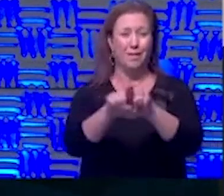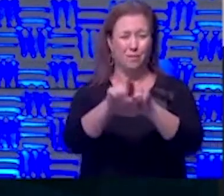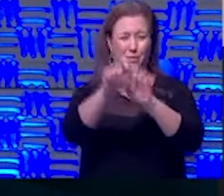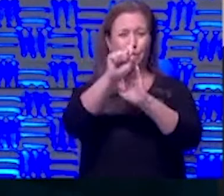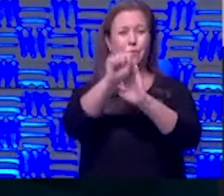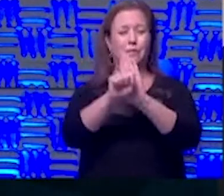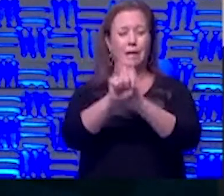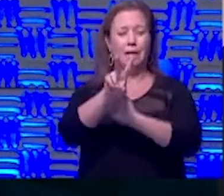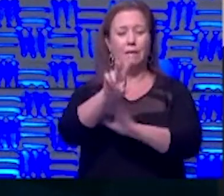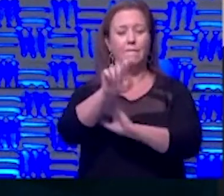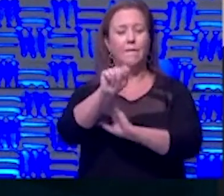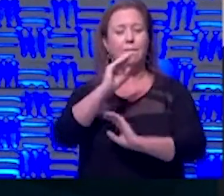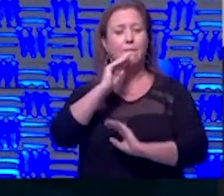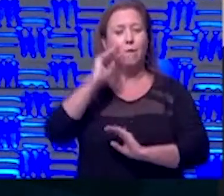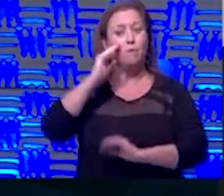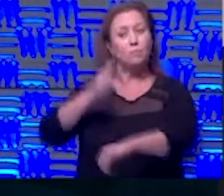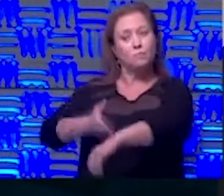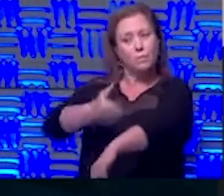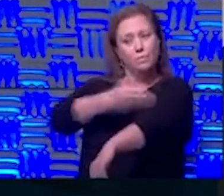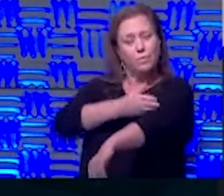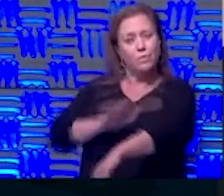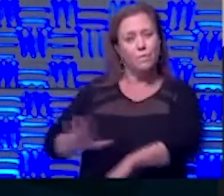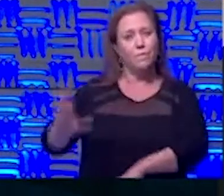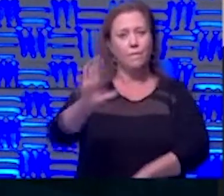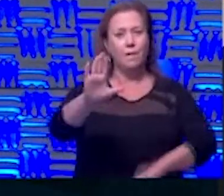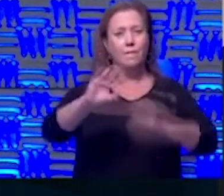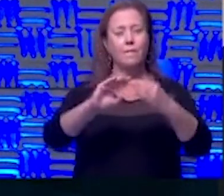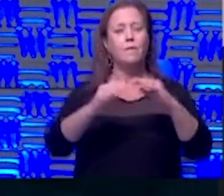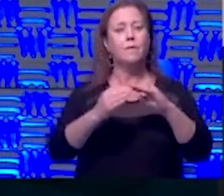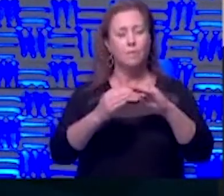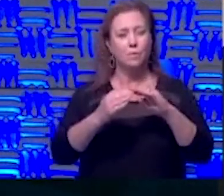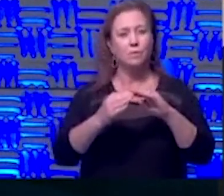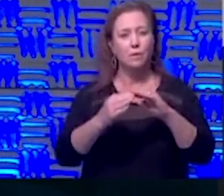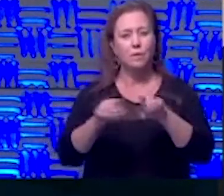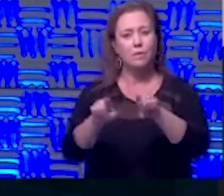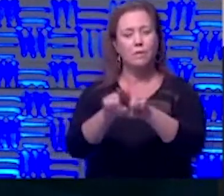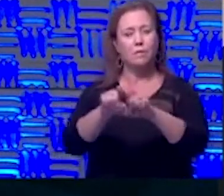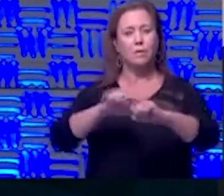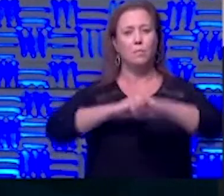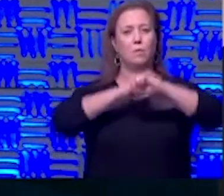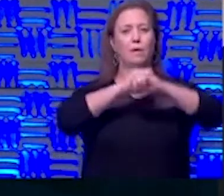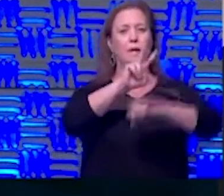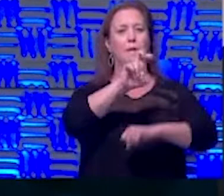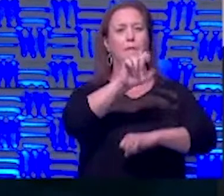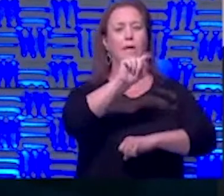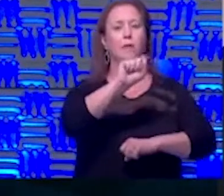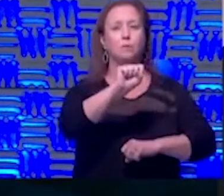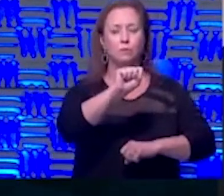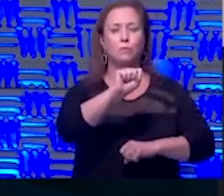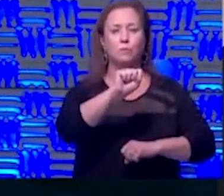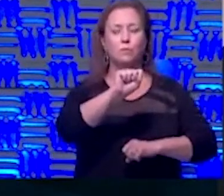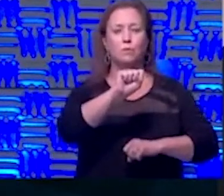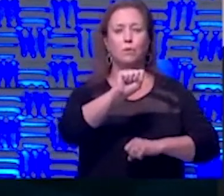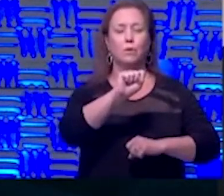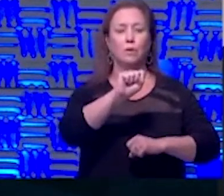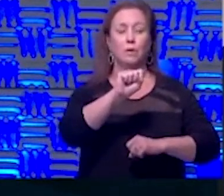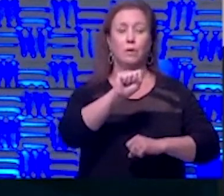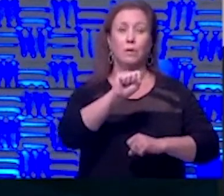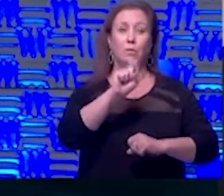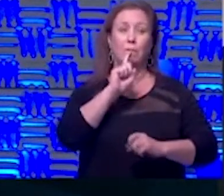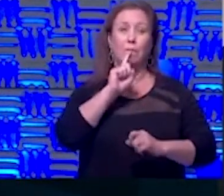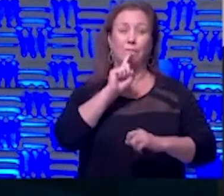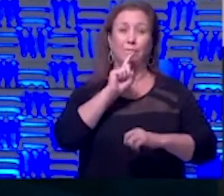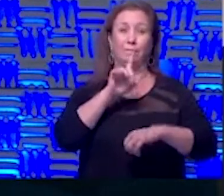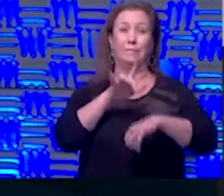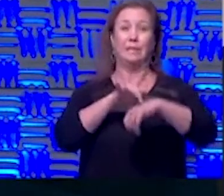homes to improve their performance and to really protect veterans. We've now touched almost